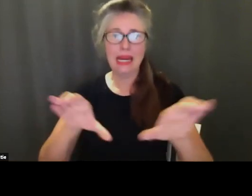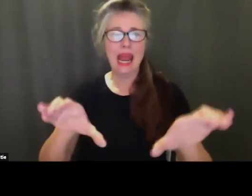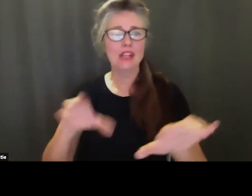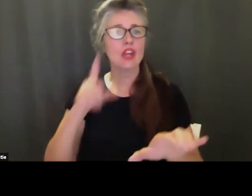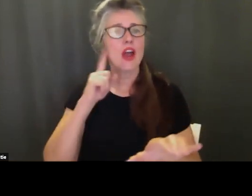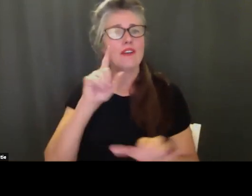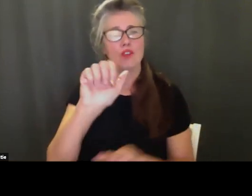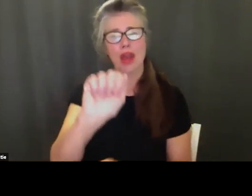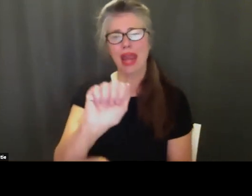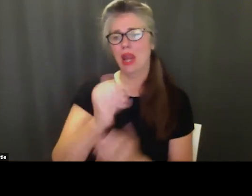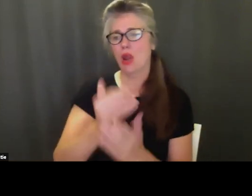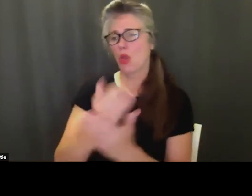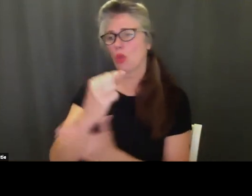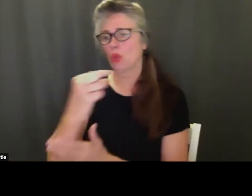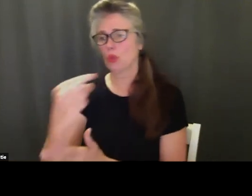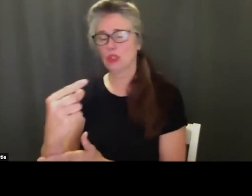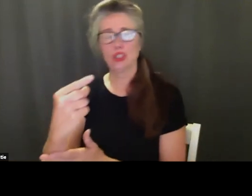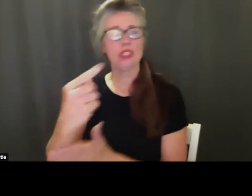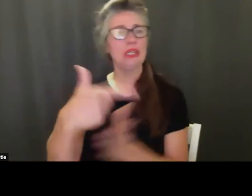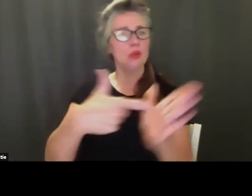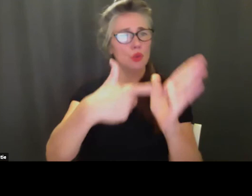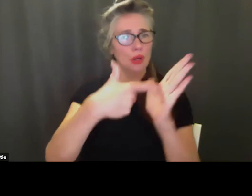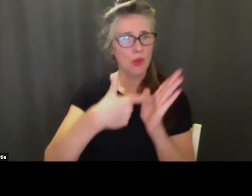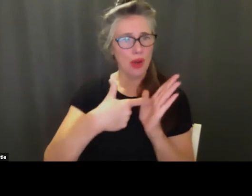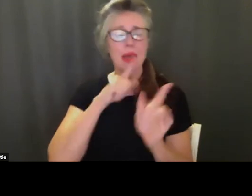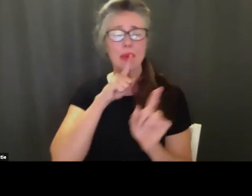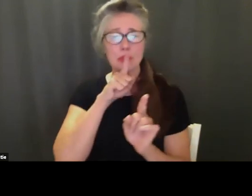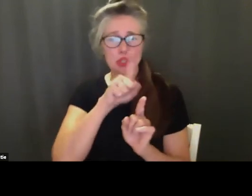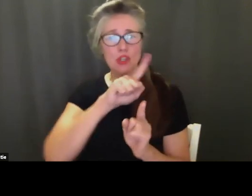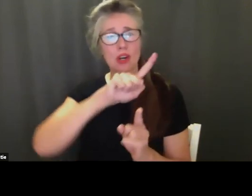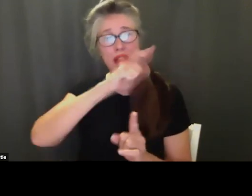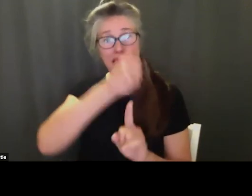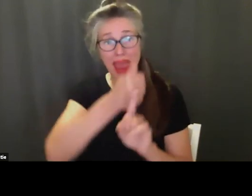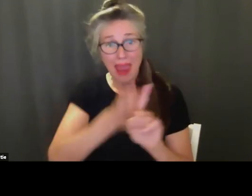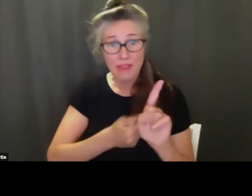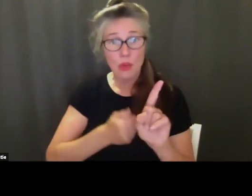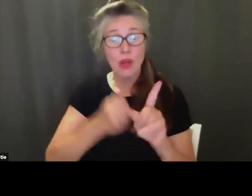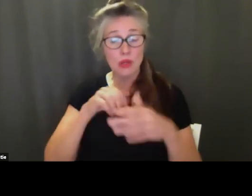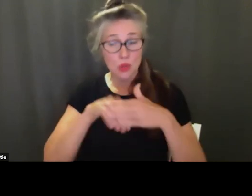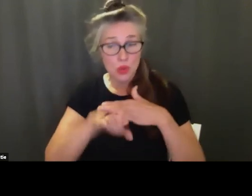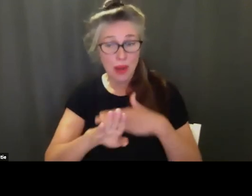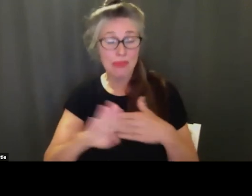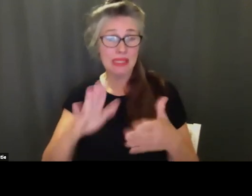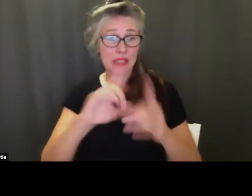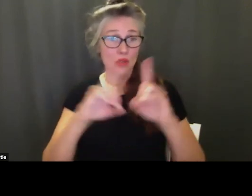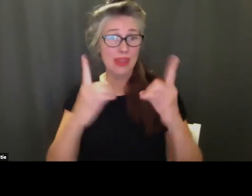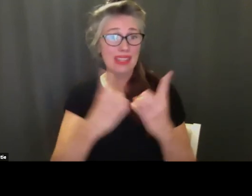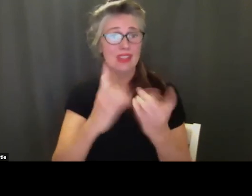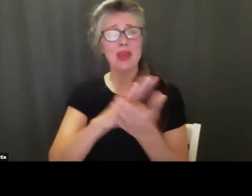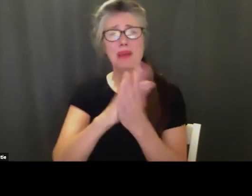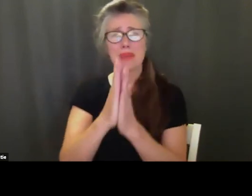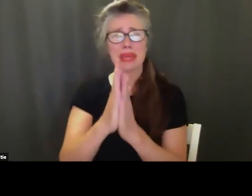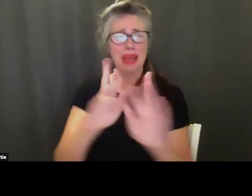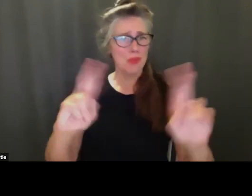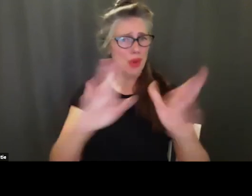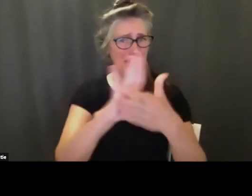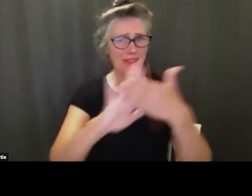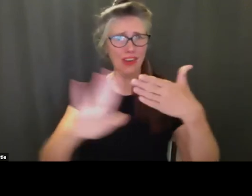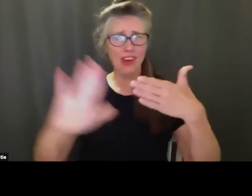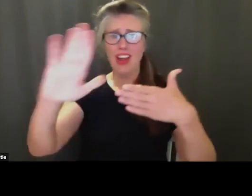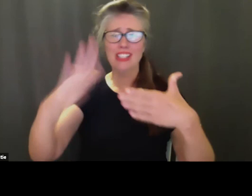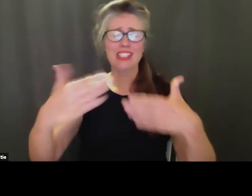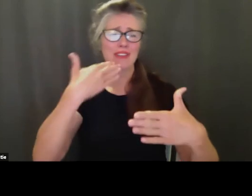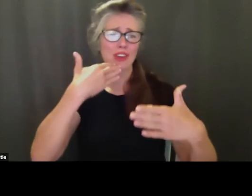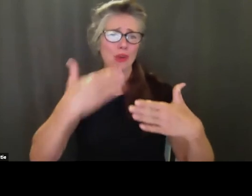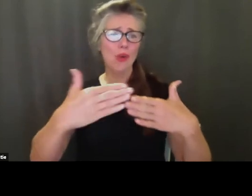through Gs, ensuring that everyone who enters our district is college ready and has a high quality education. The A